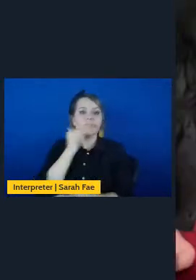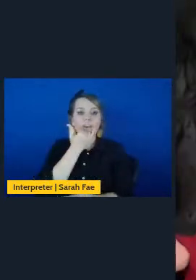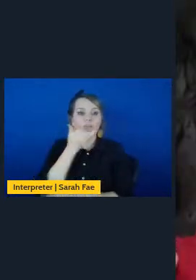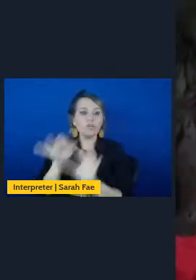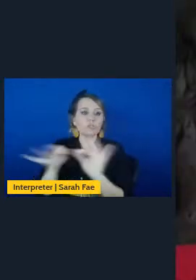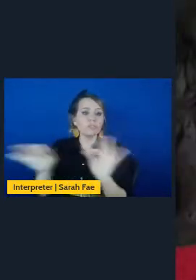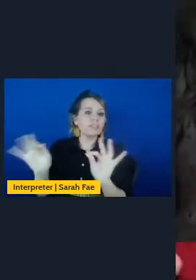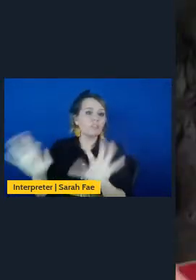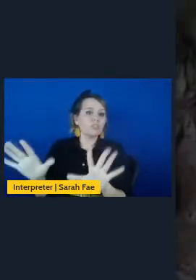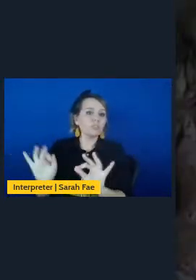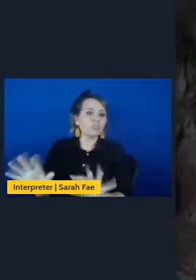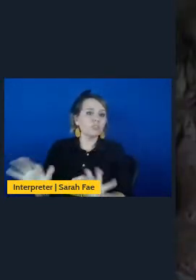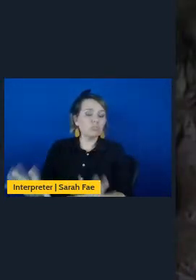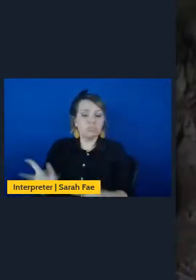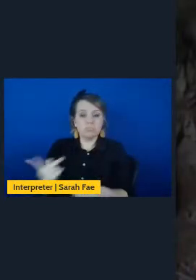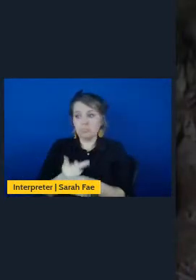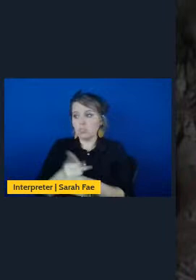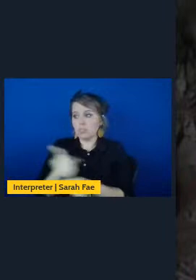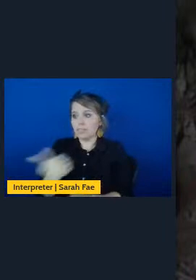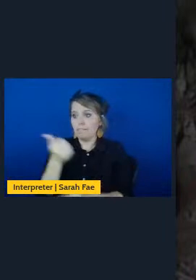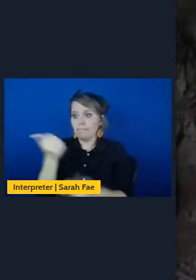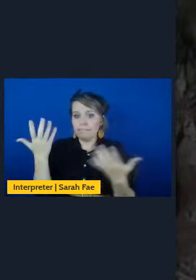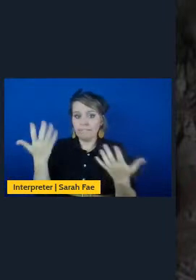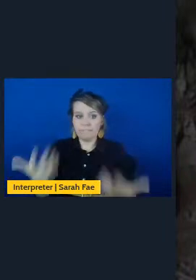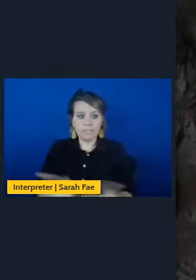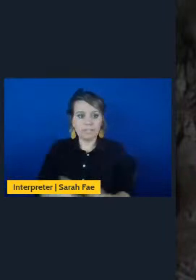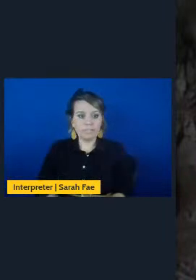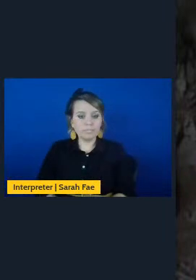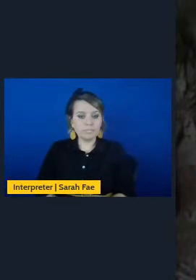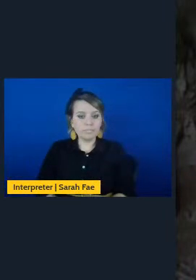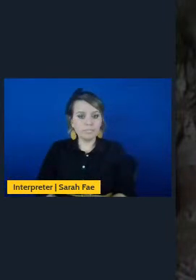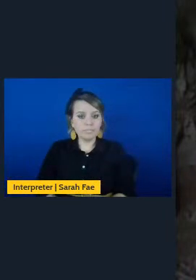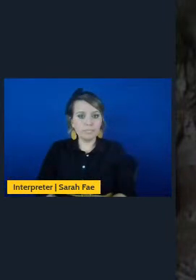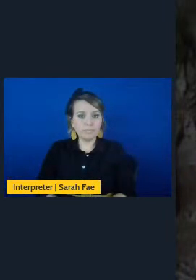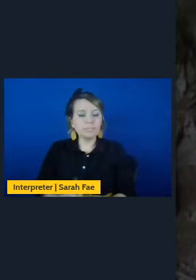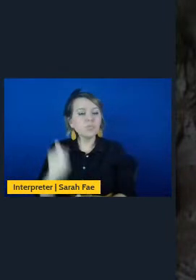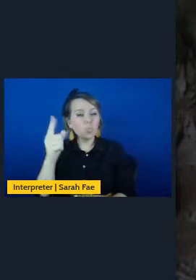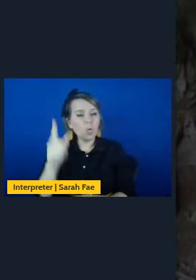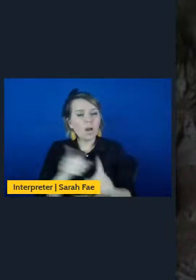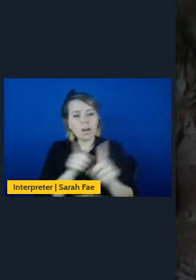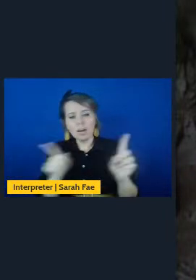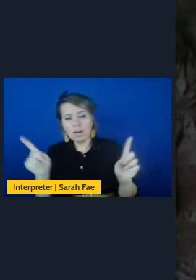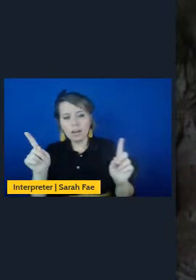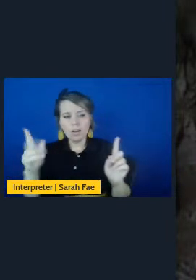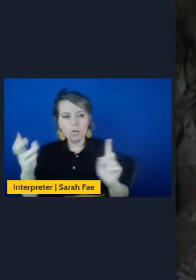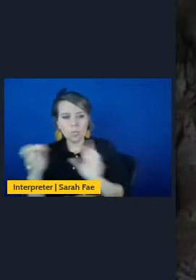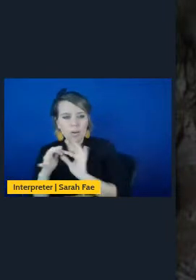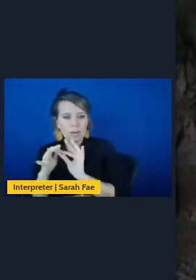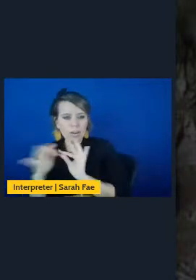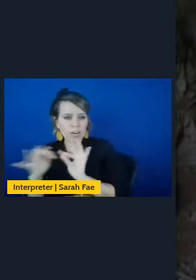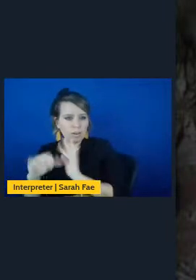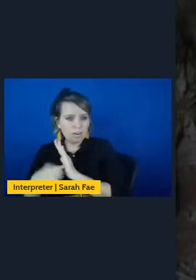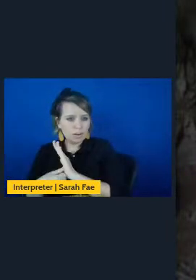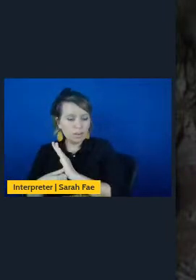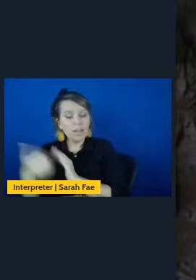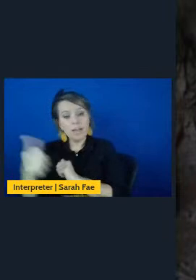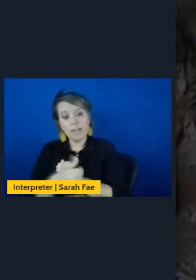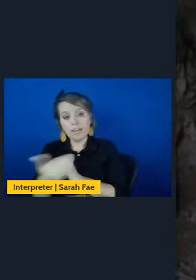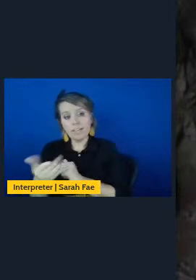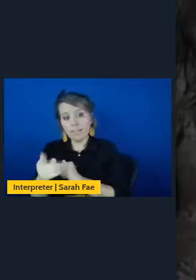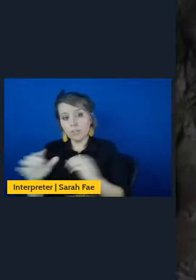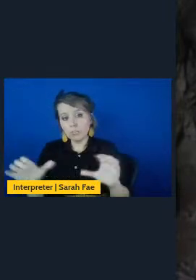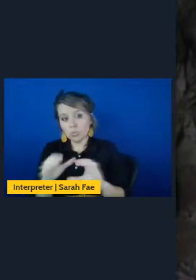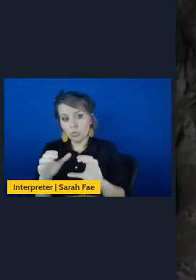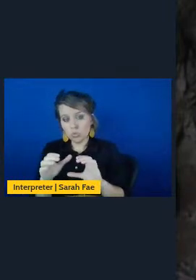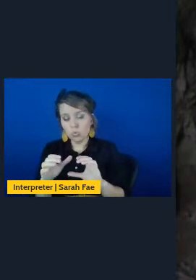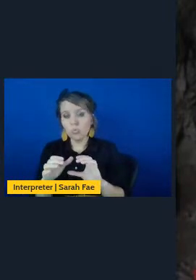That sort of takes care of itself. One slight detour that I want to point out is that anything that you do on top of